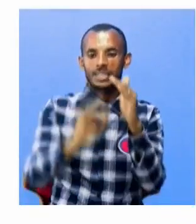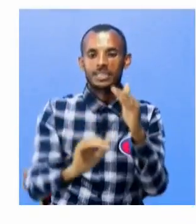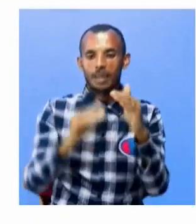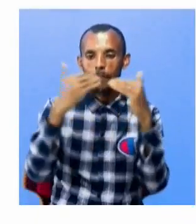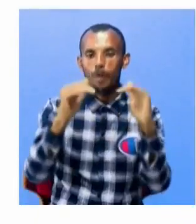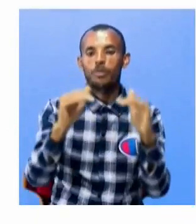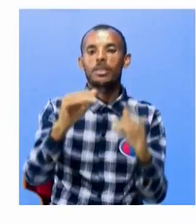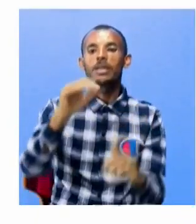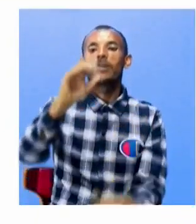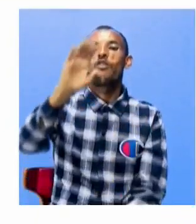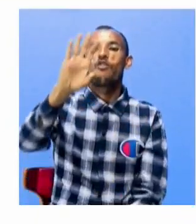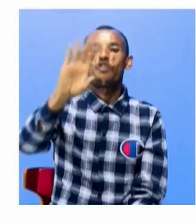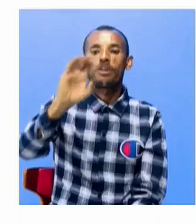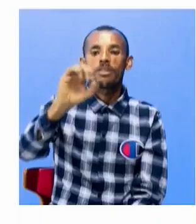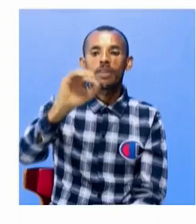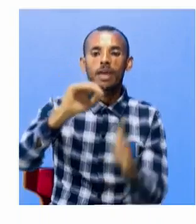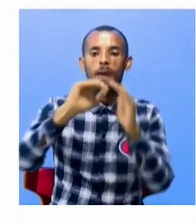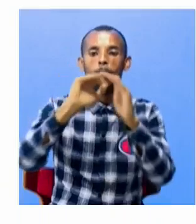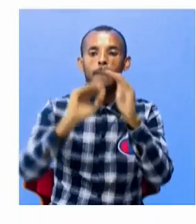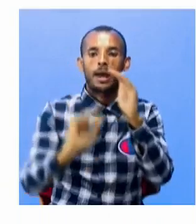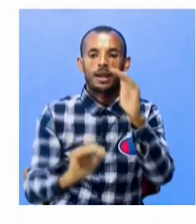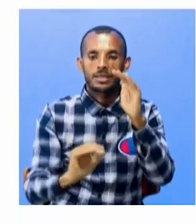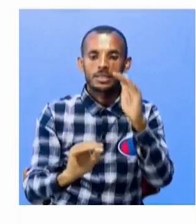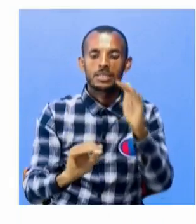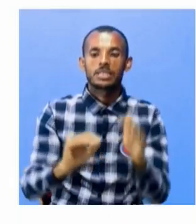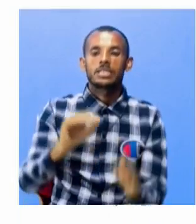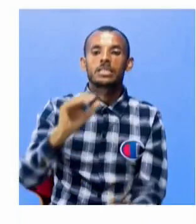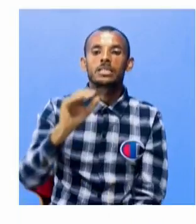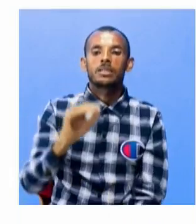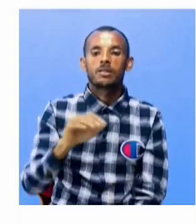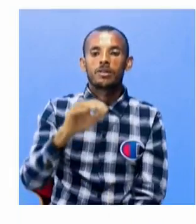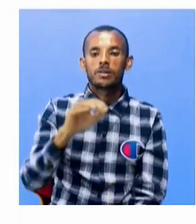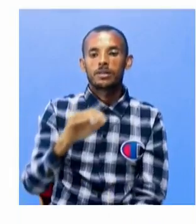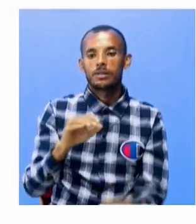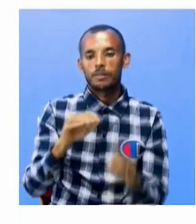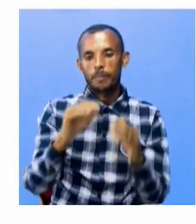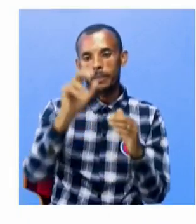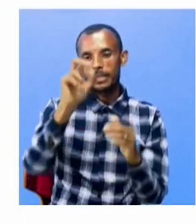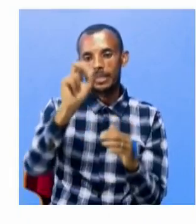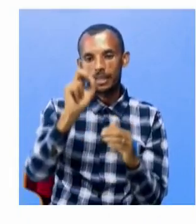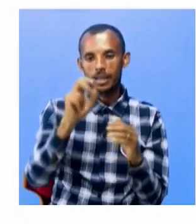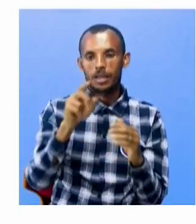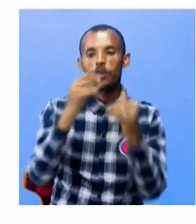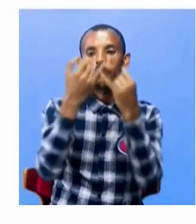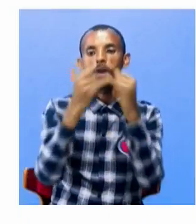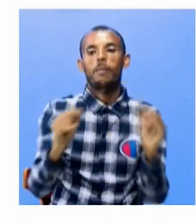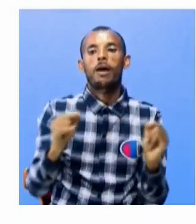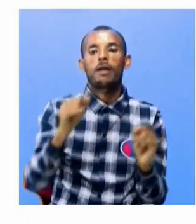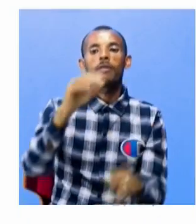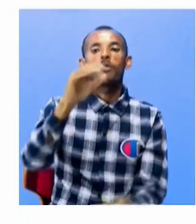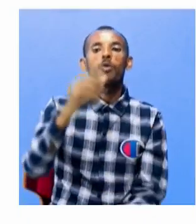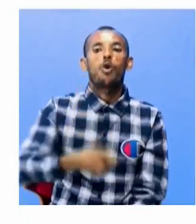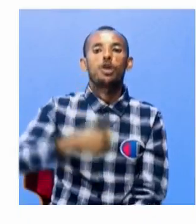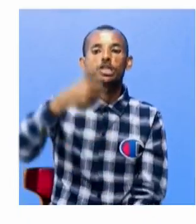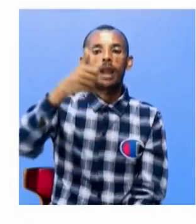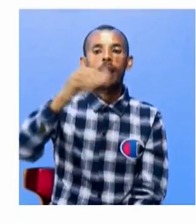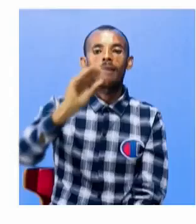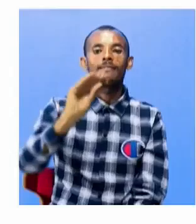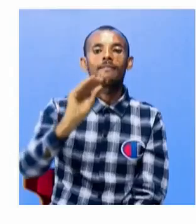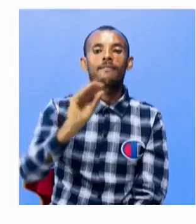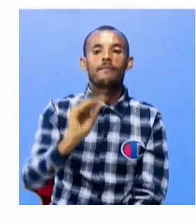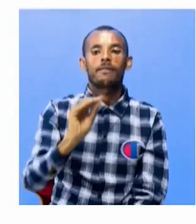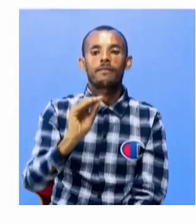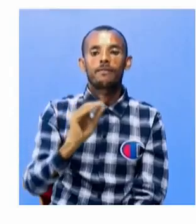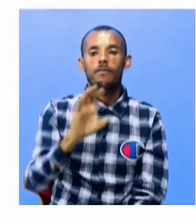is 40 minus 30, and then you divide by the original quantity,